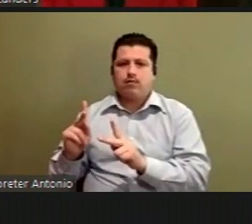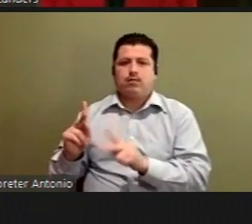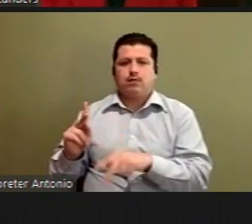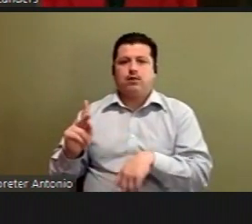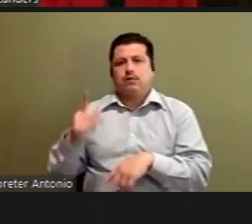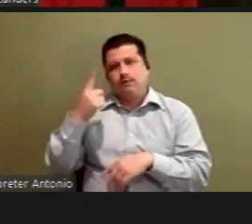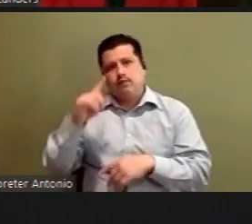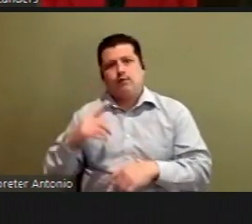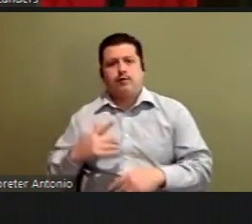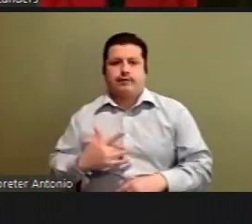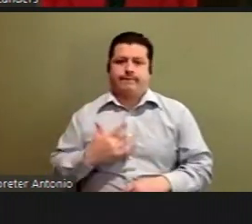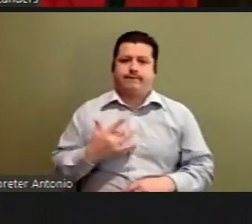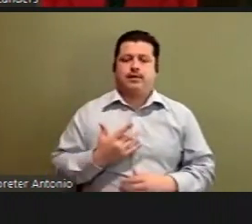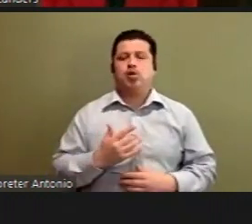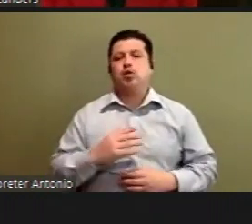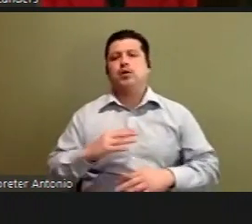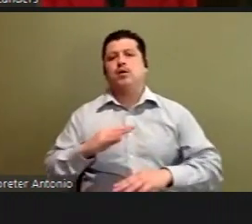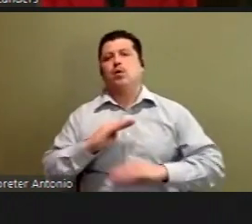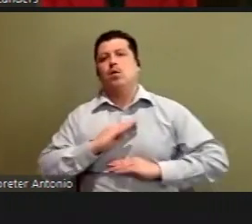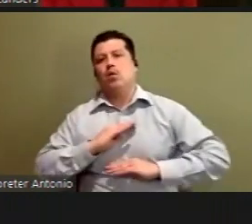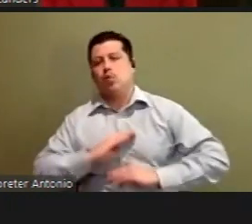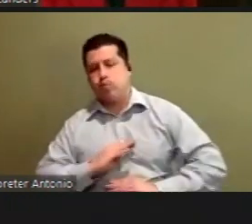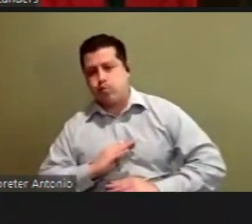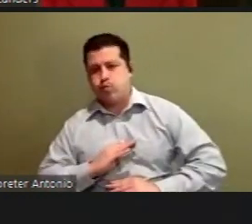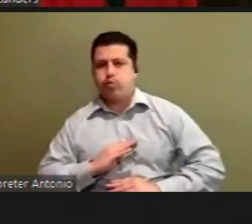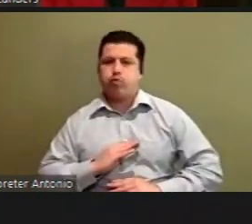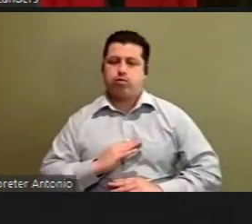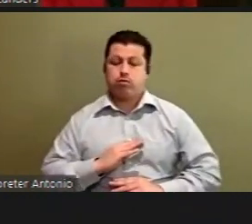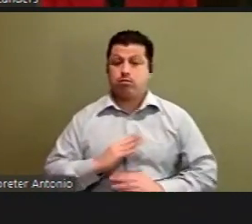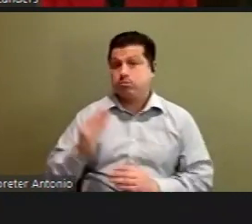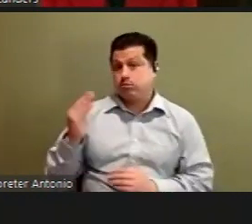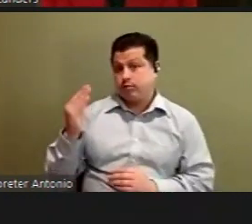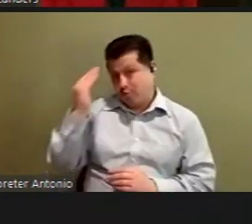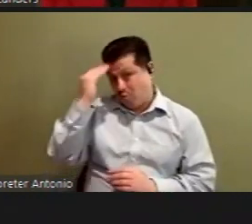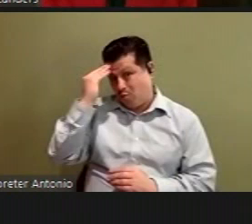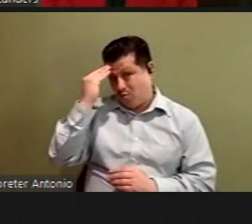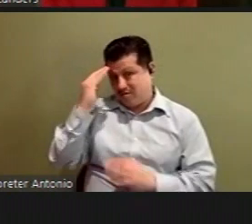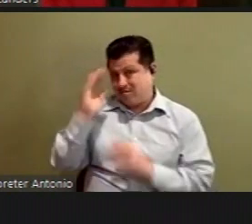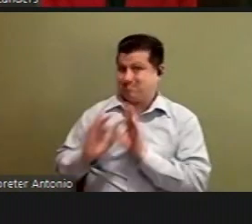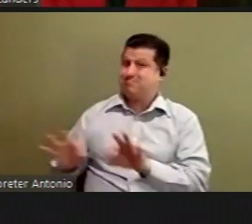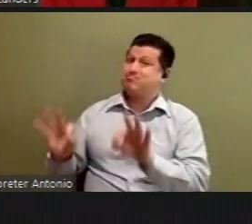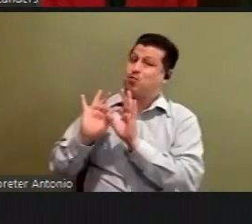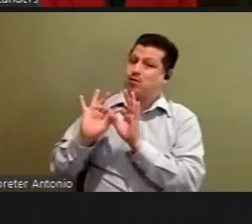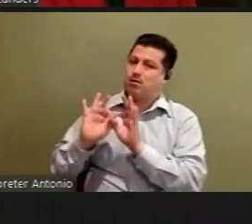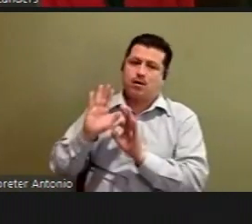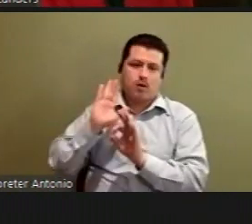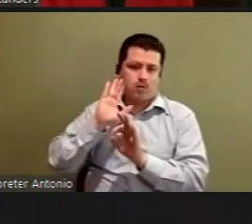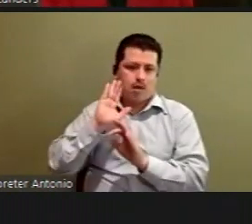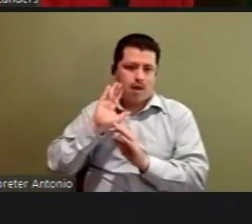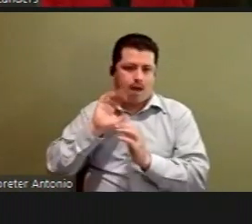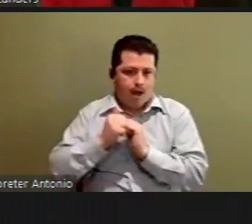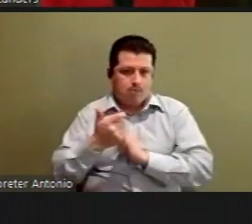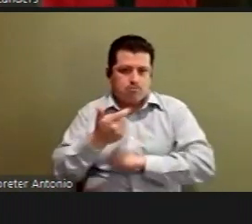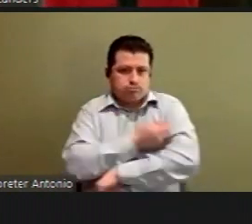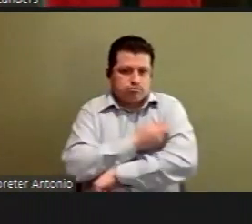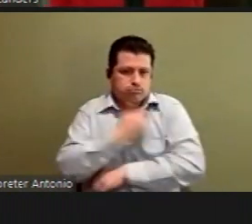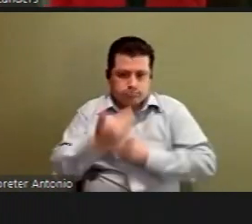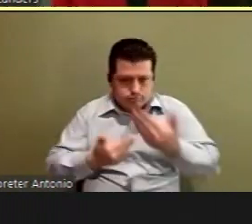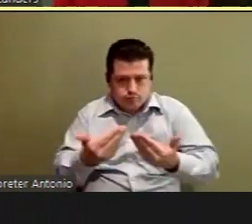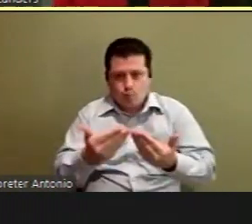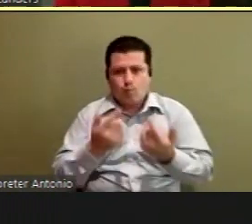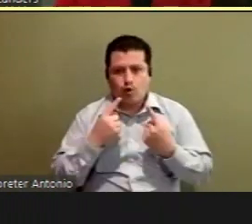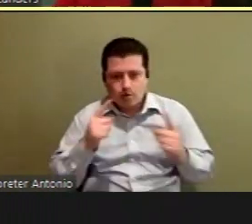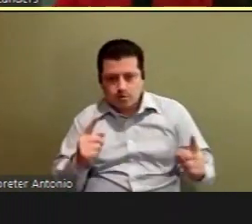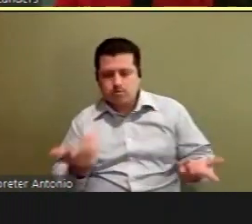because knowledge is power and knowledge will empower you to know the truth about the vaccine and how it can protect you.